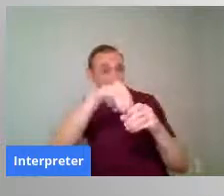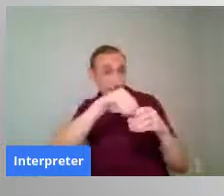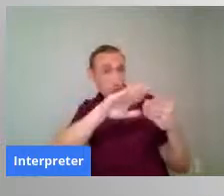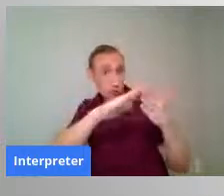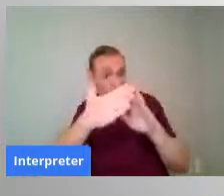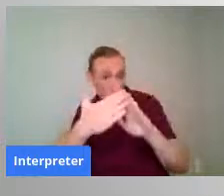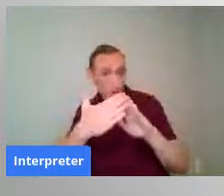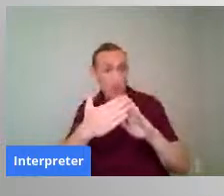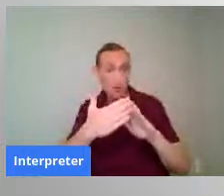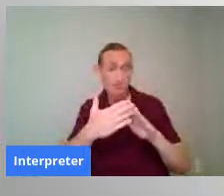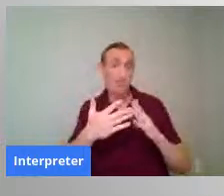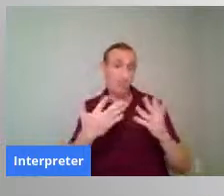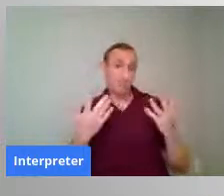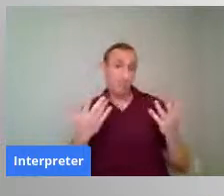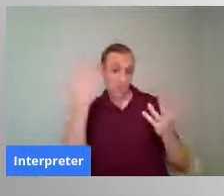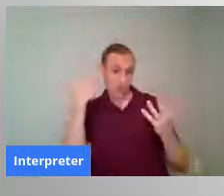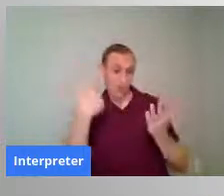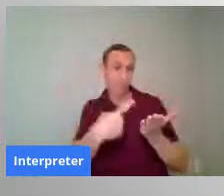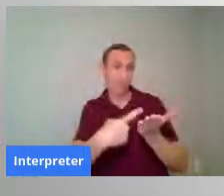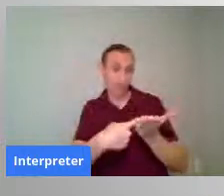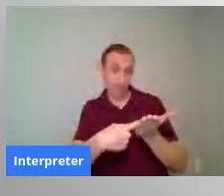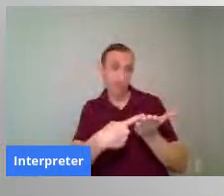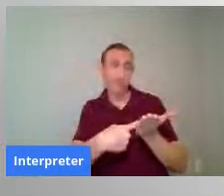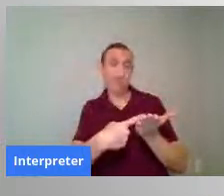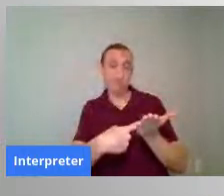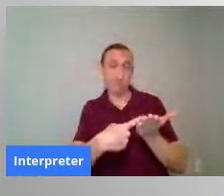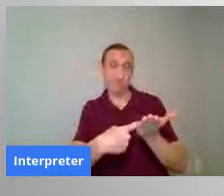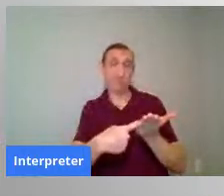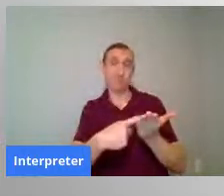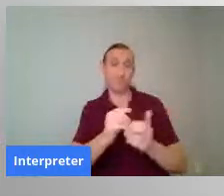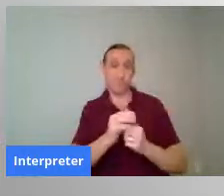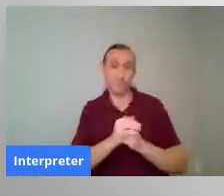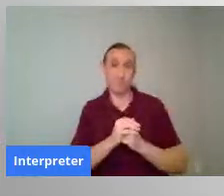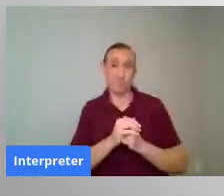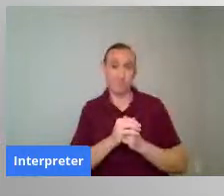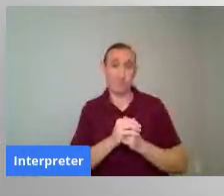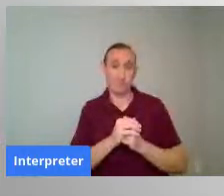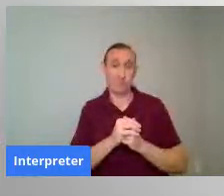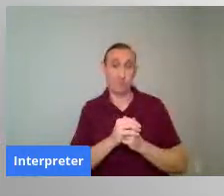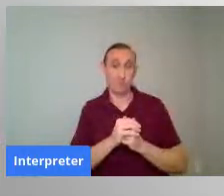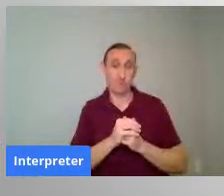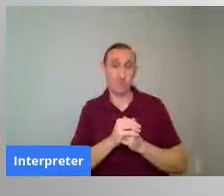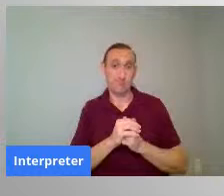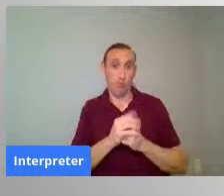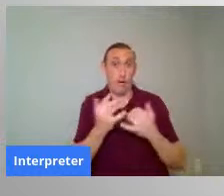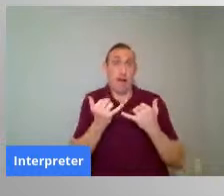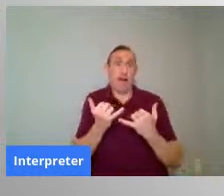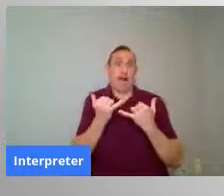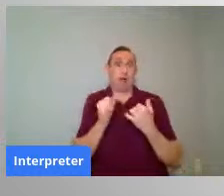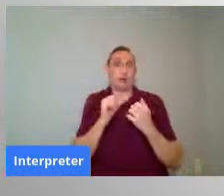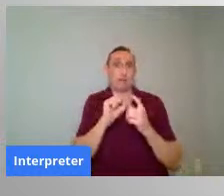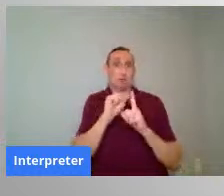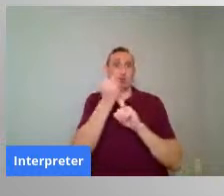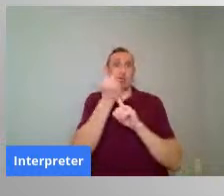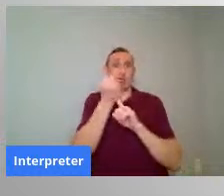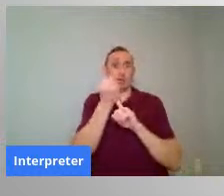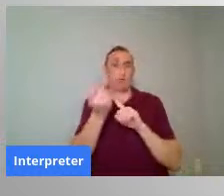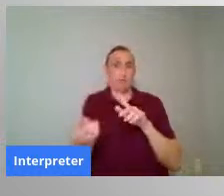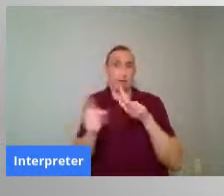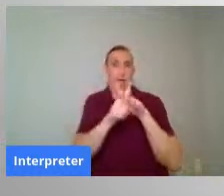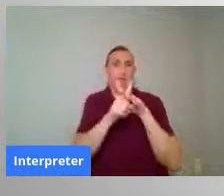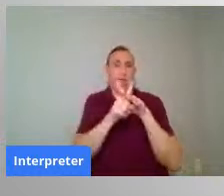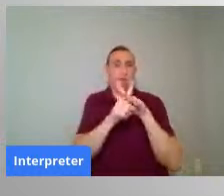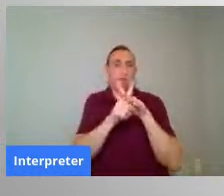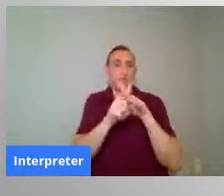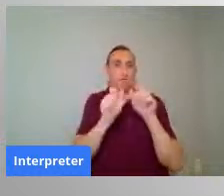When we first started talking about it, it was even like for times like now. So having those resources where we